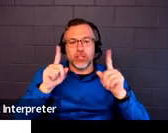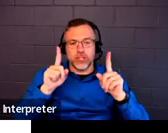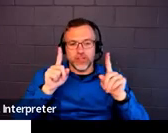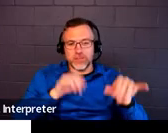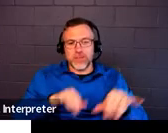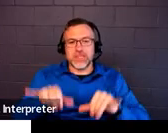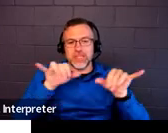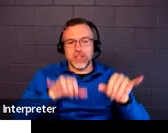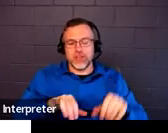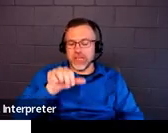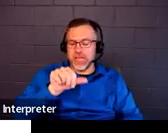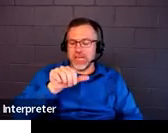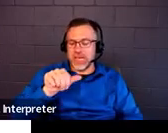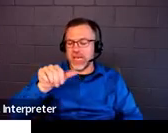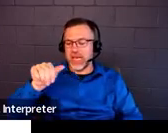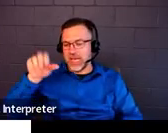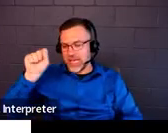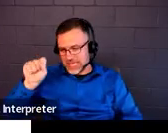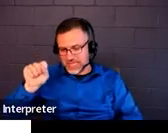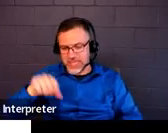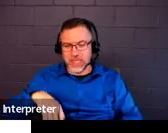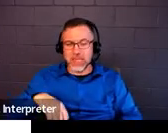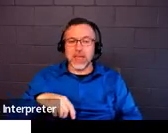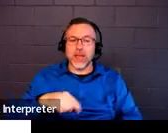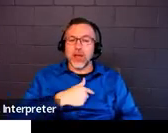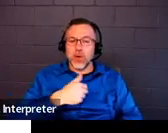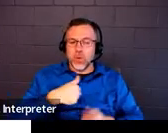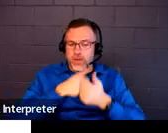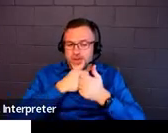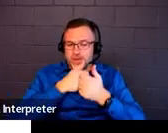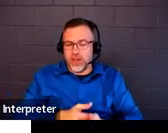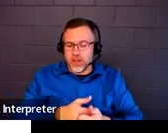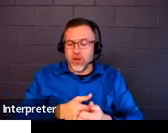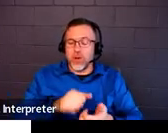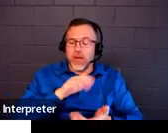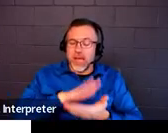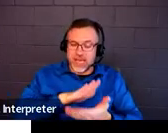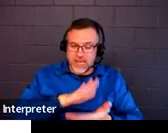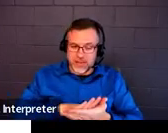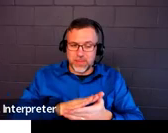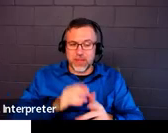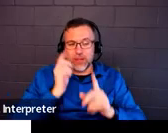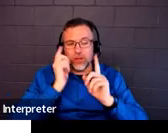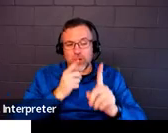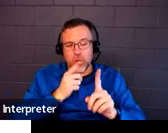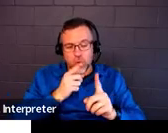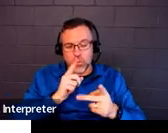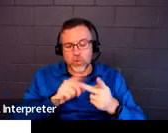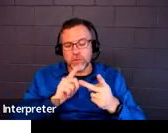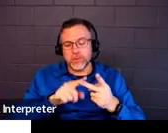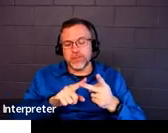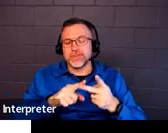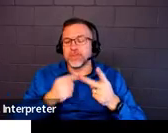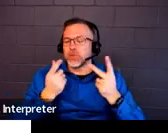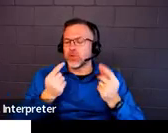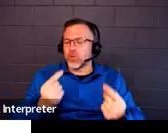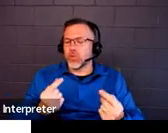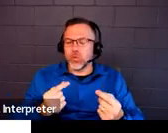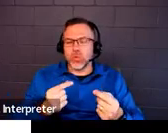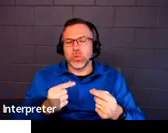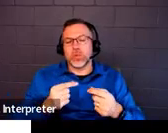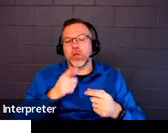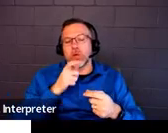cite the academic goals to and the academic objectives for the students who take the